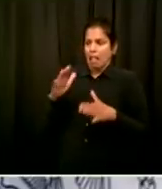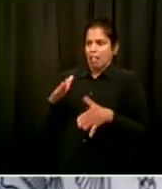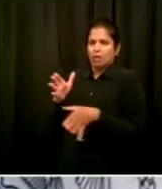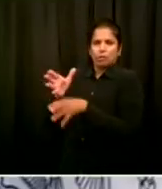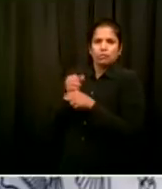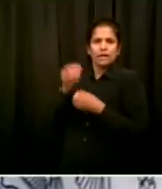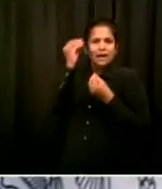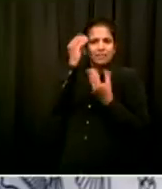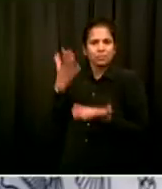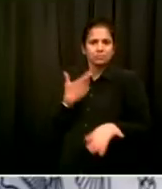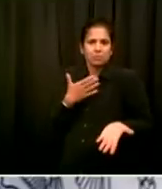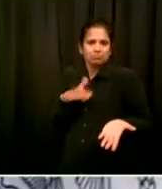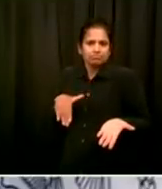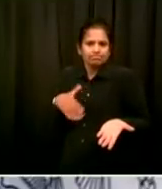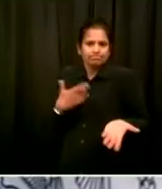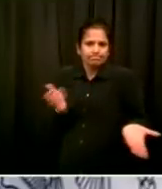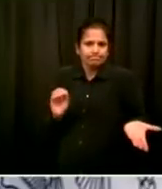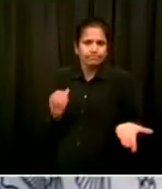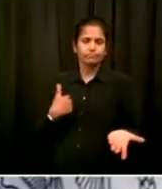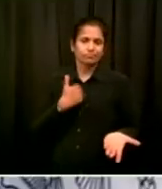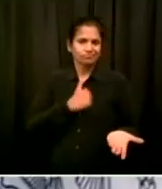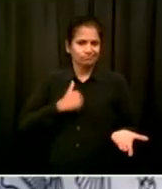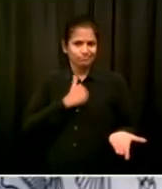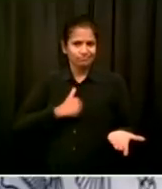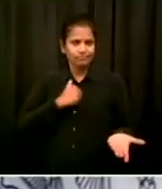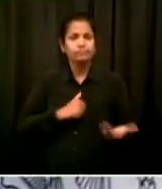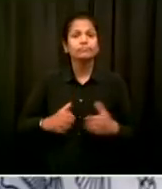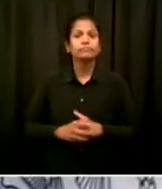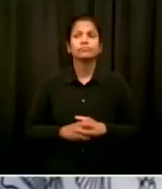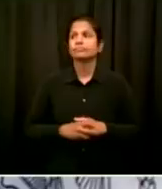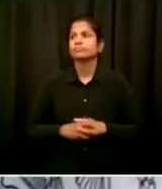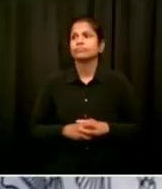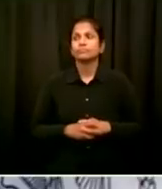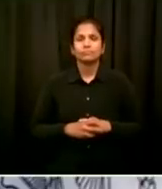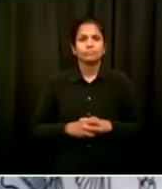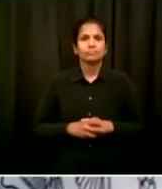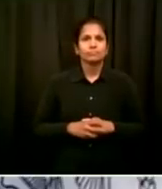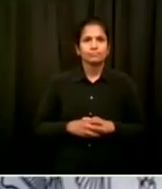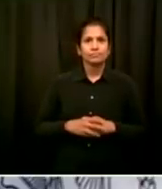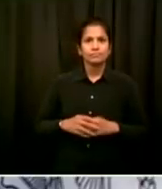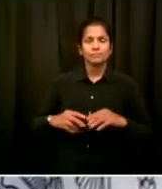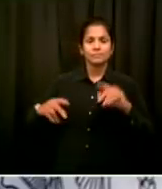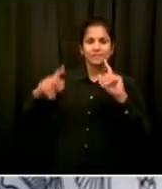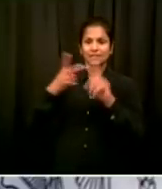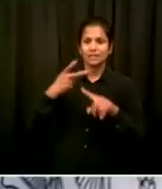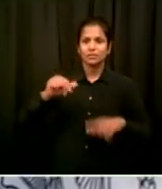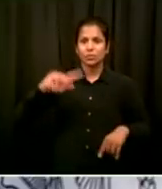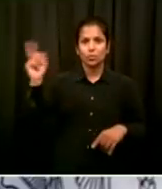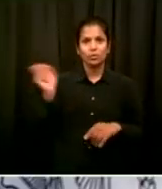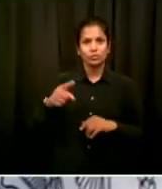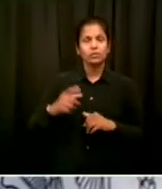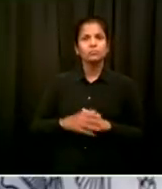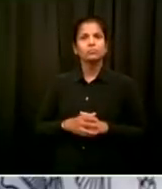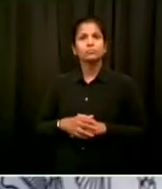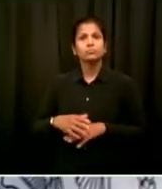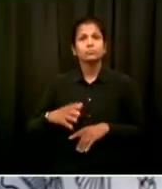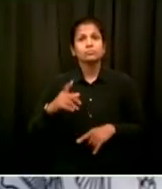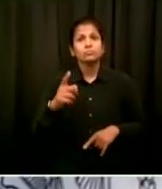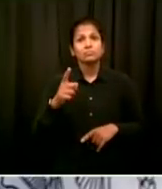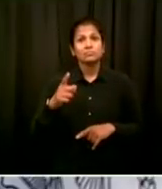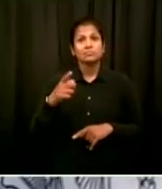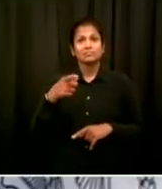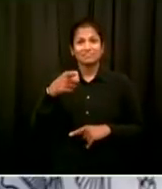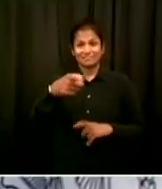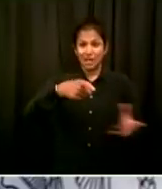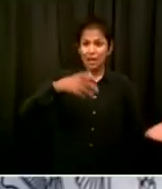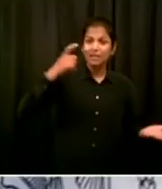murals across the city, and what your plan is for other groups that now want to paint their own messages on city streets. Are you planning to outright deny every